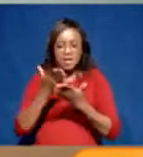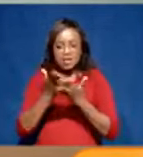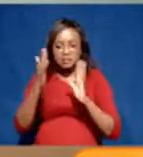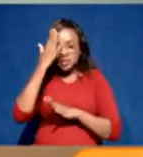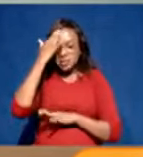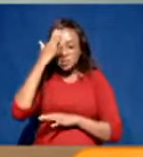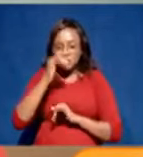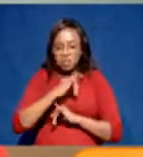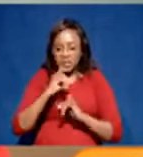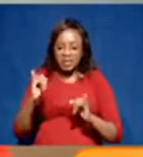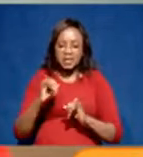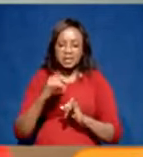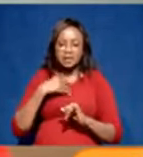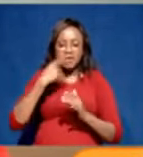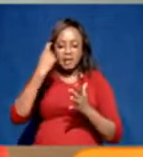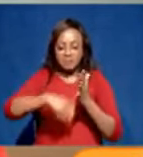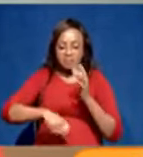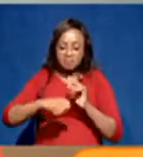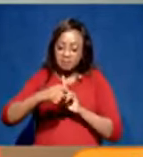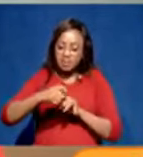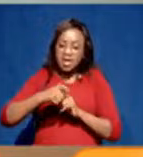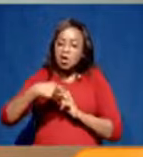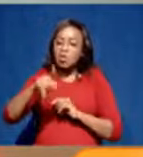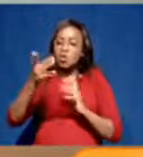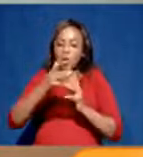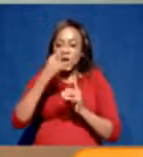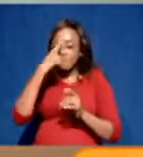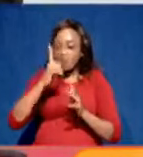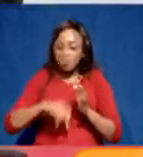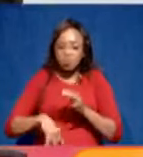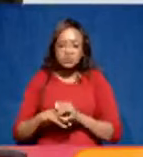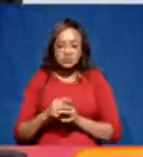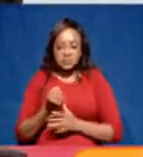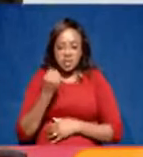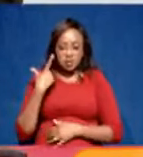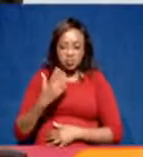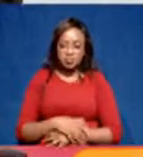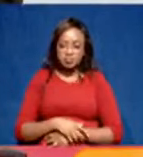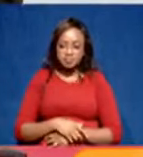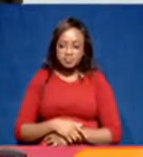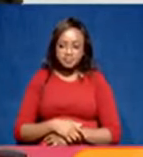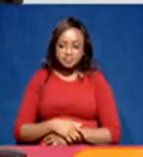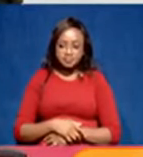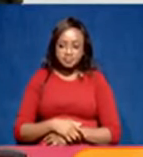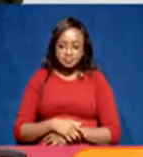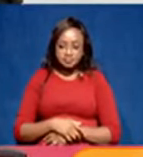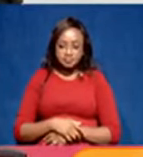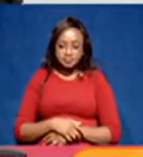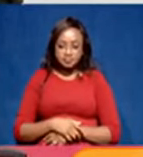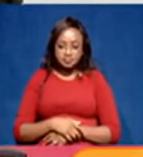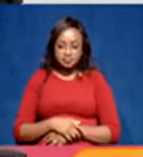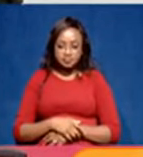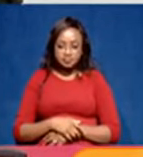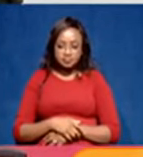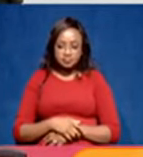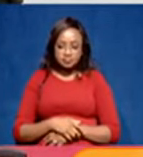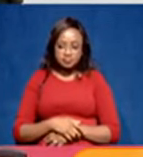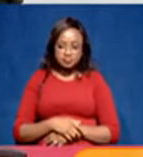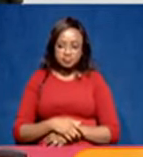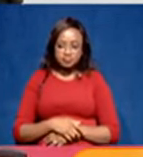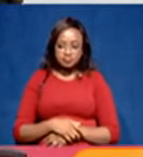they are being charged for. And Waziri, you said that you're going to outsource claims management. Mm-hmm. How will you do that?